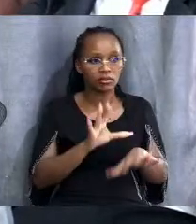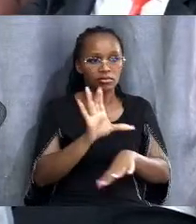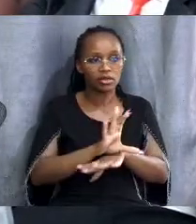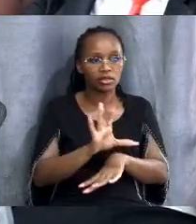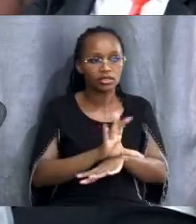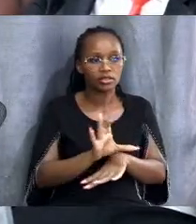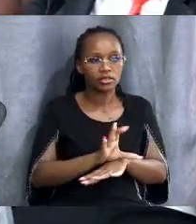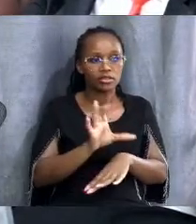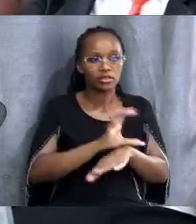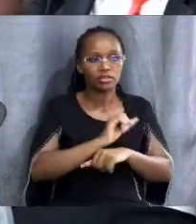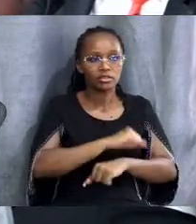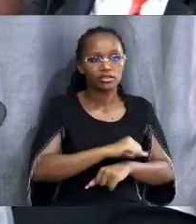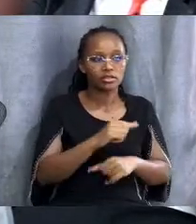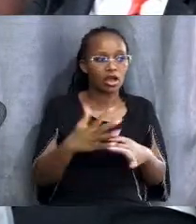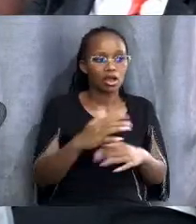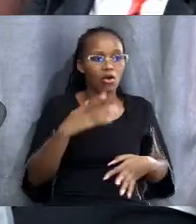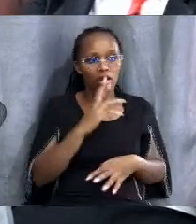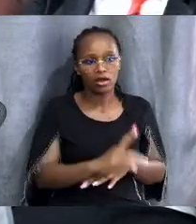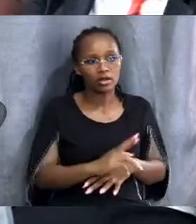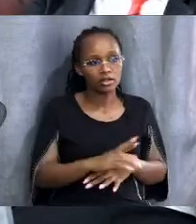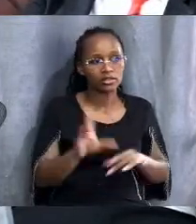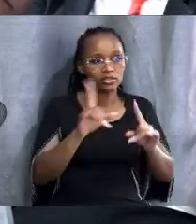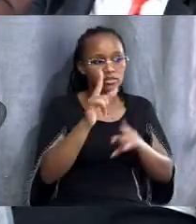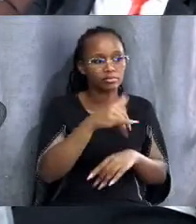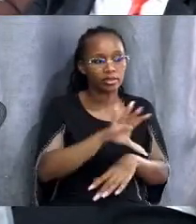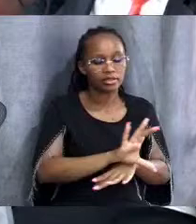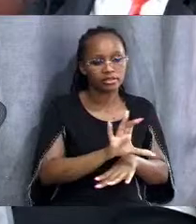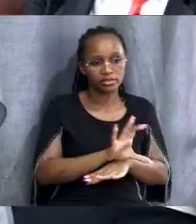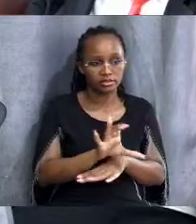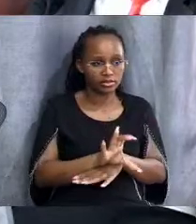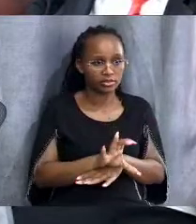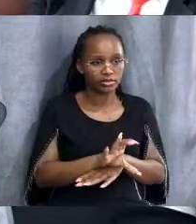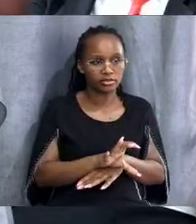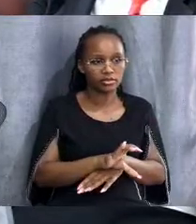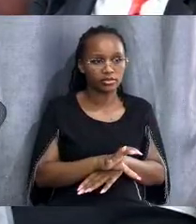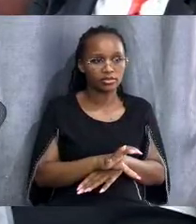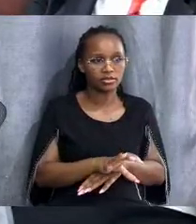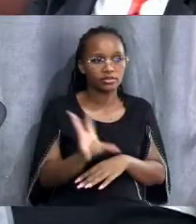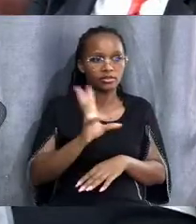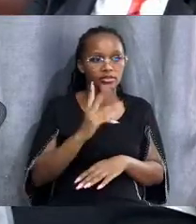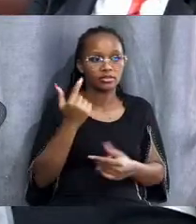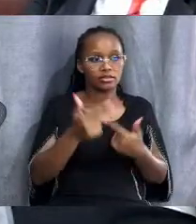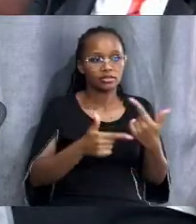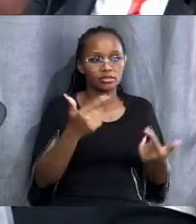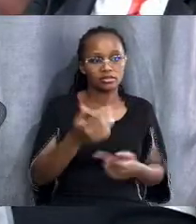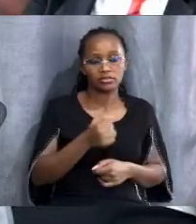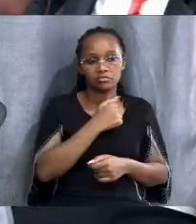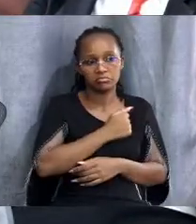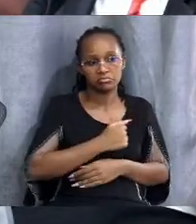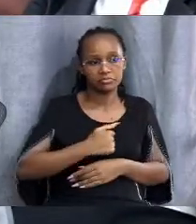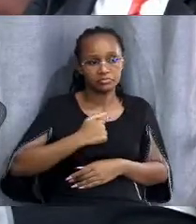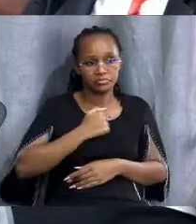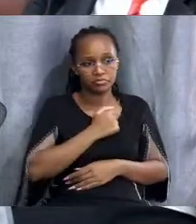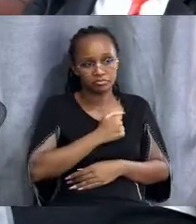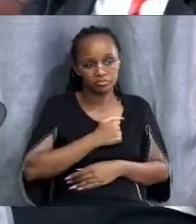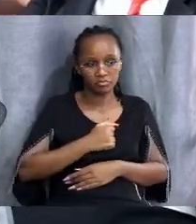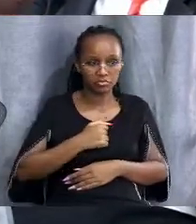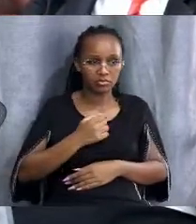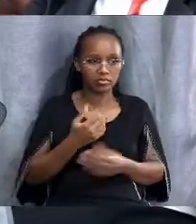church, kama church is kuvire wako, na sisi kama kanisa, tuna omboleza pia.